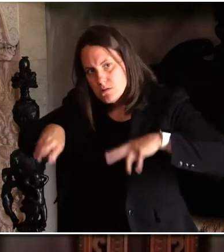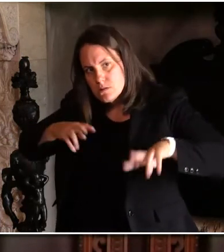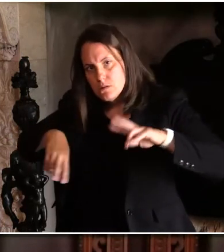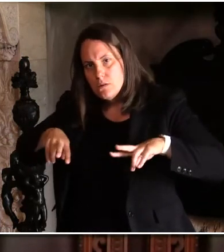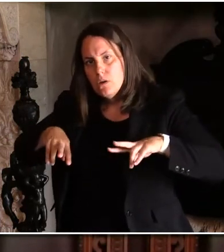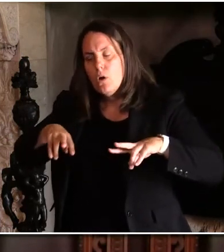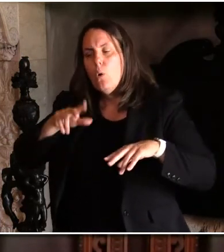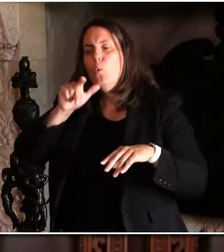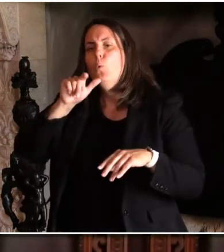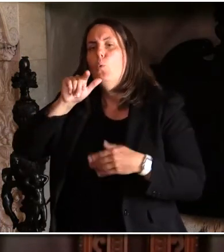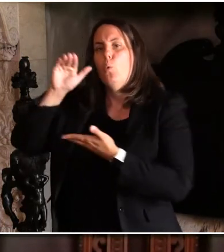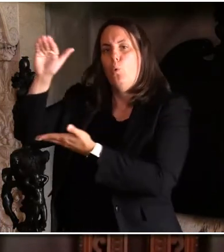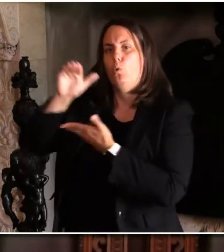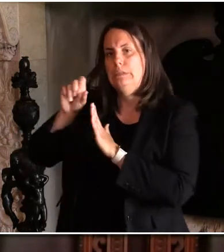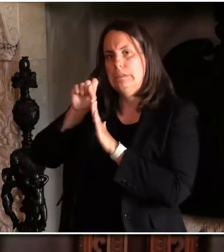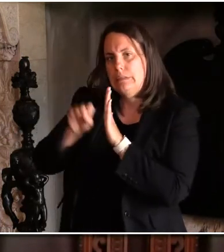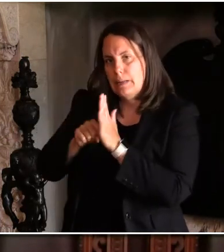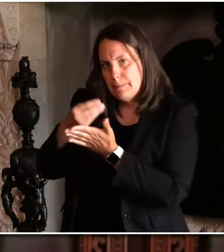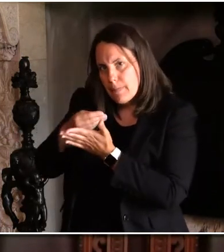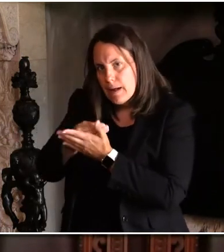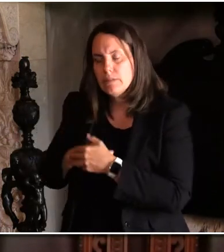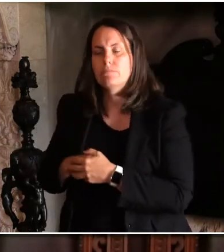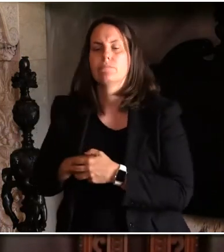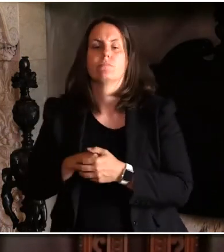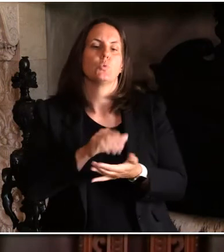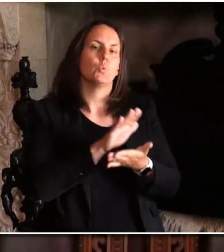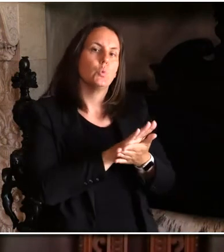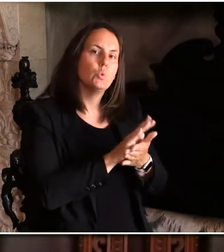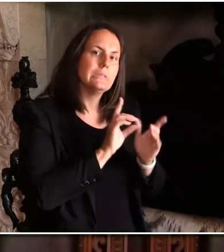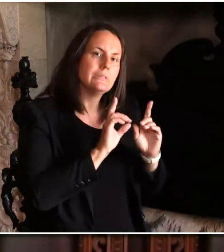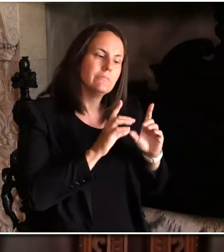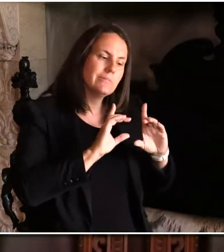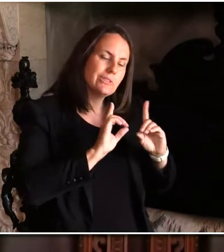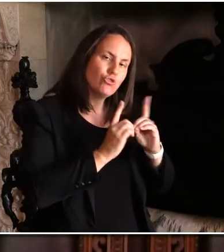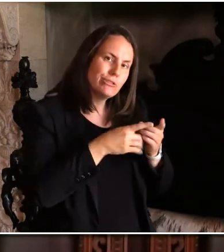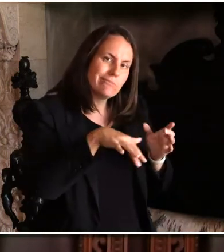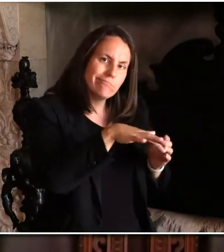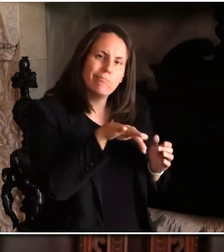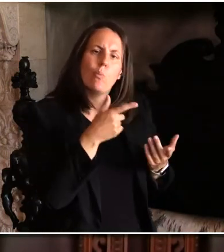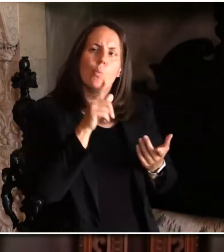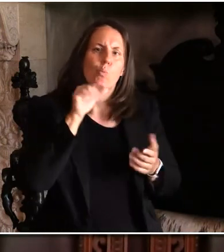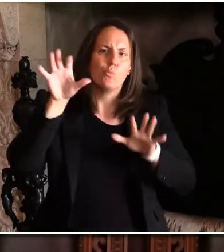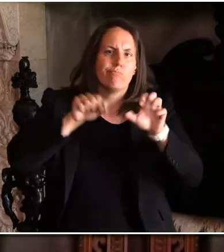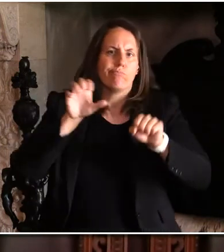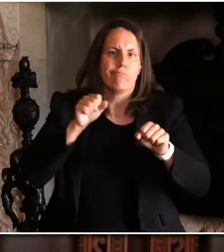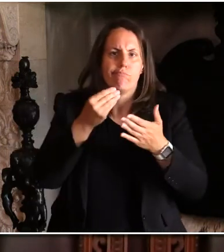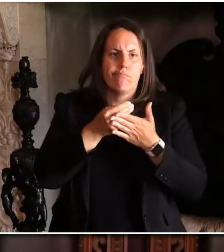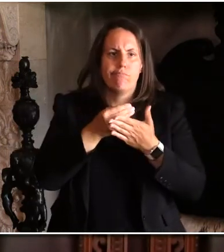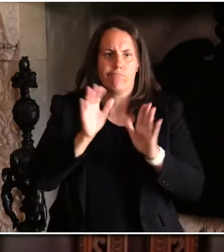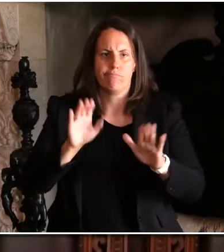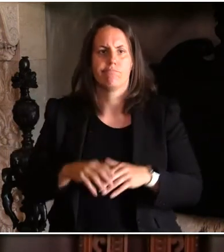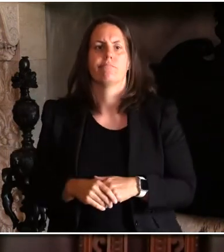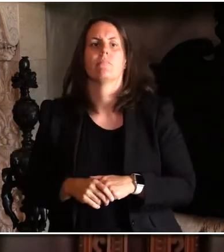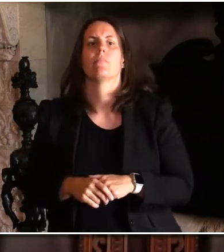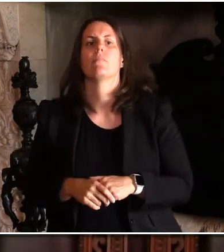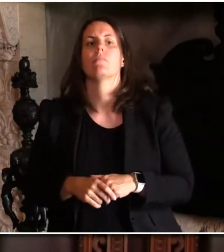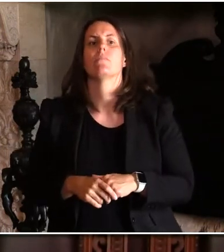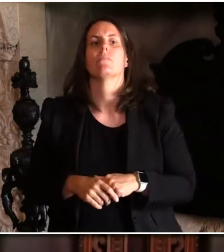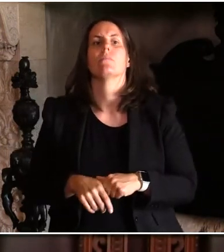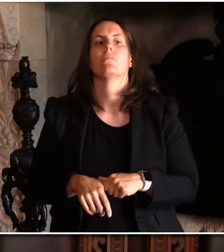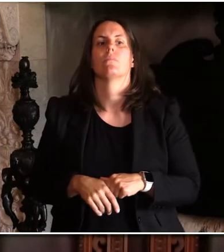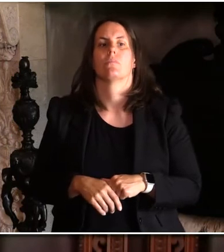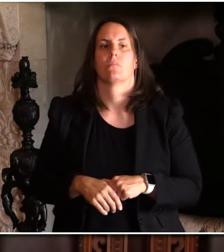school districts, and so on, are held harmless. That is our goal. So it's going to be difficult